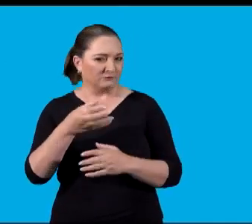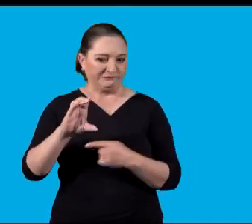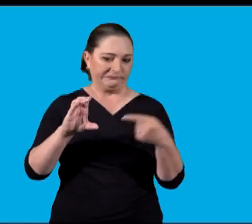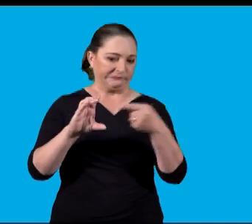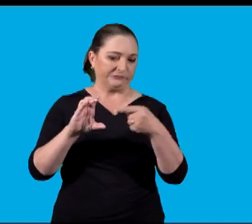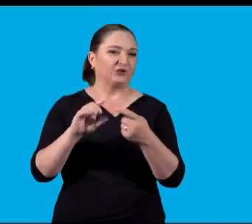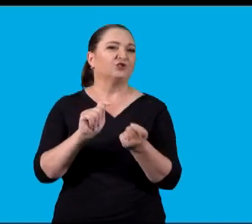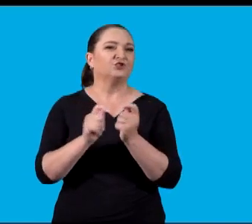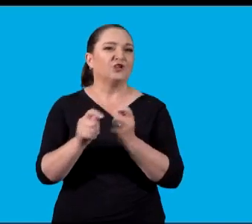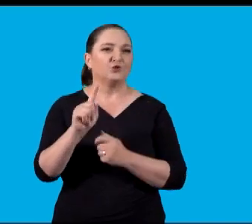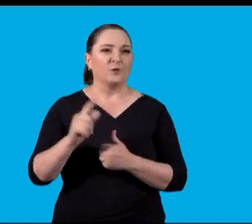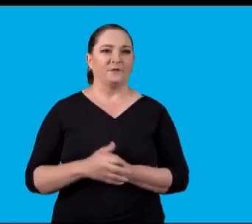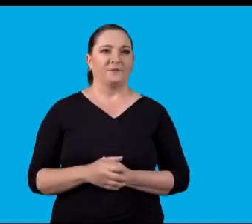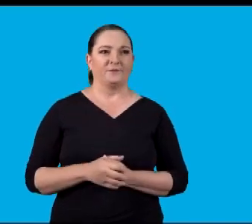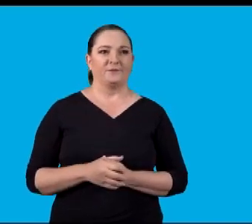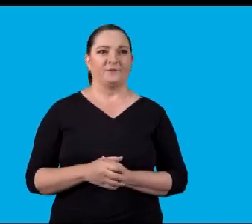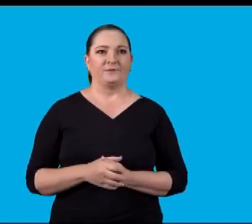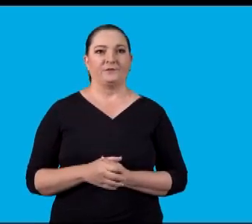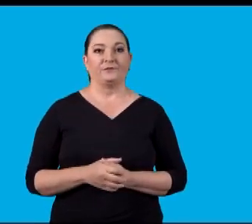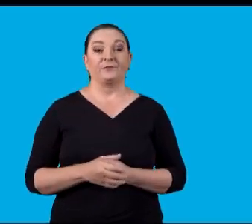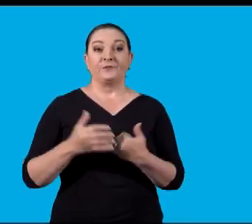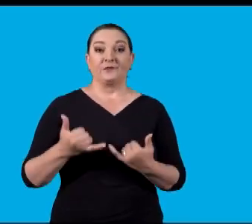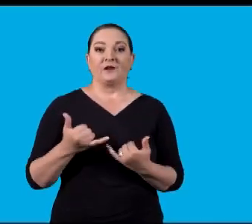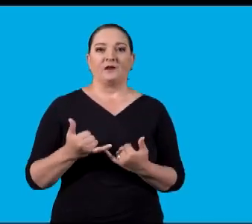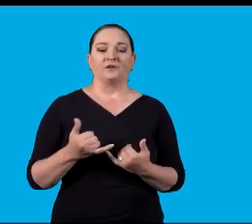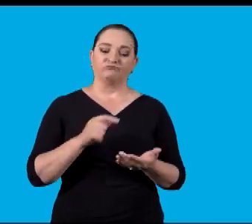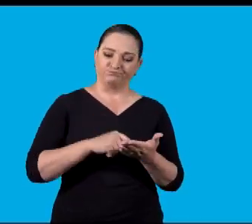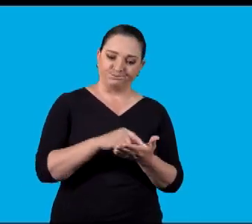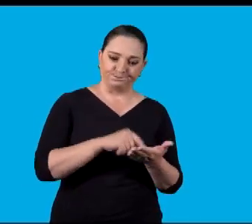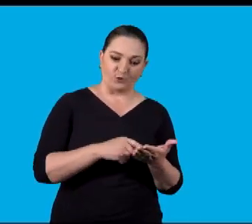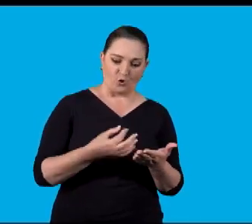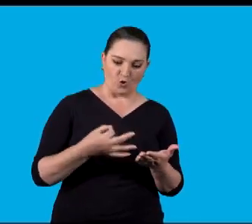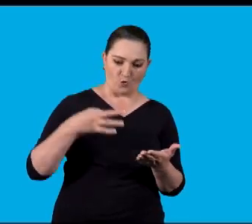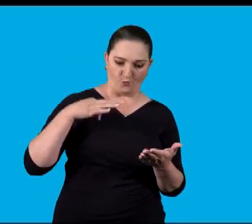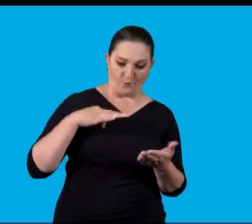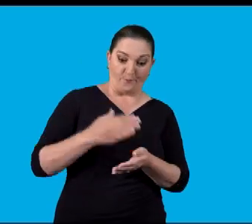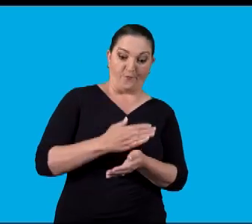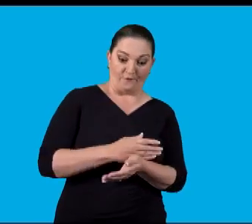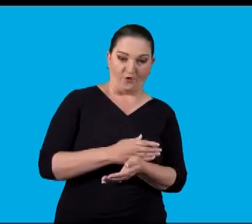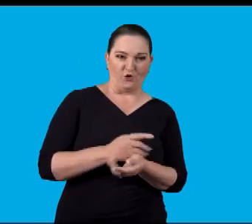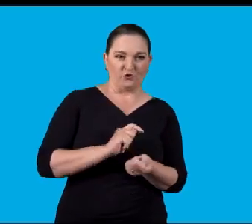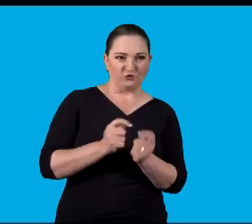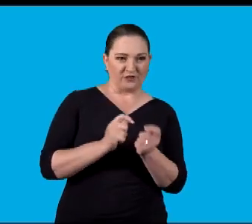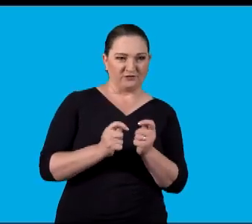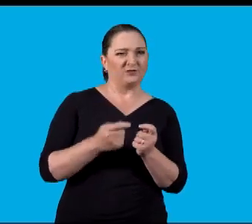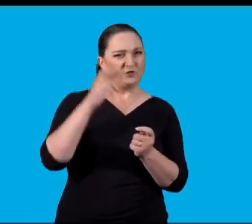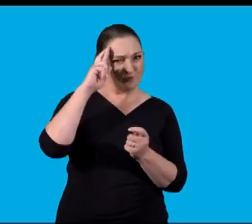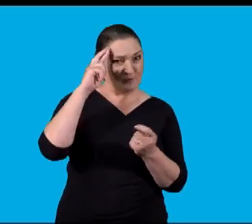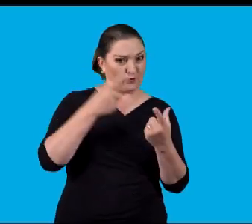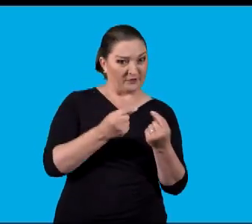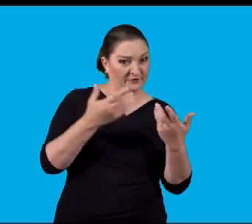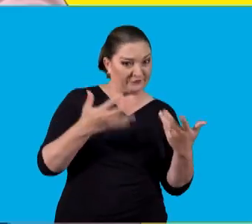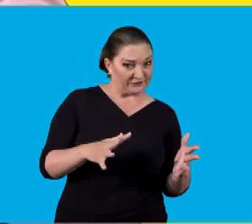working capital. Now that we've calculated our profit before changes in working capital, remember we've done